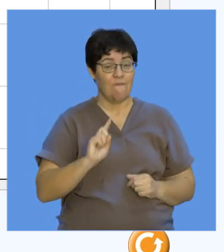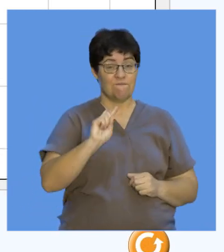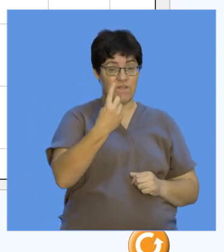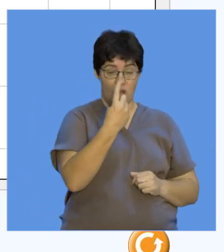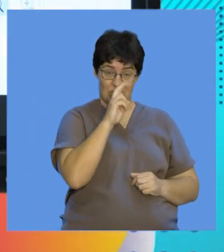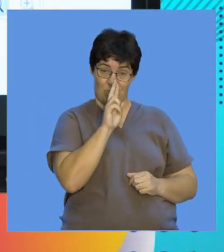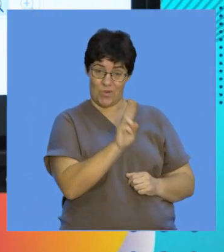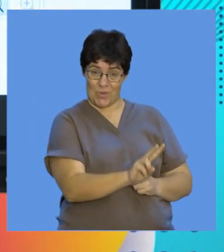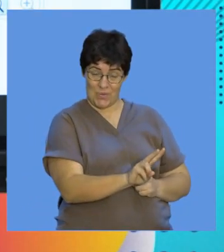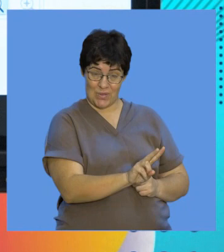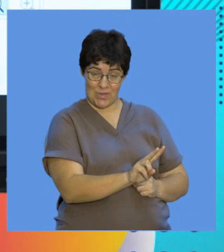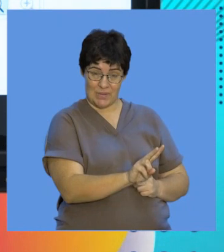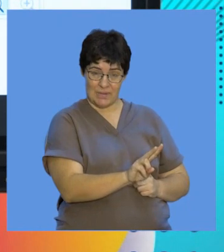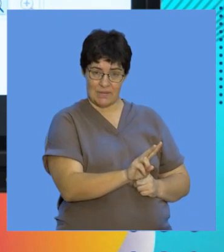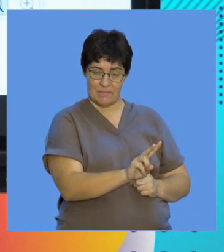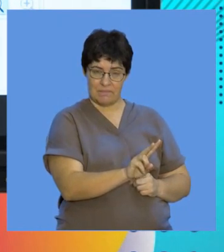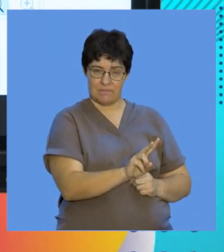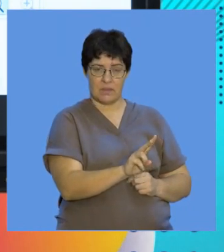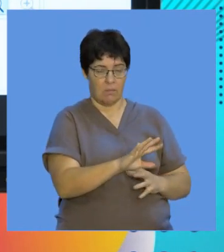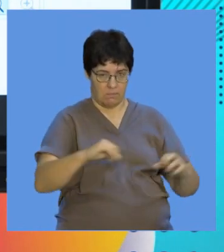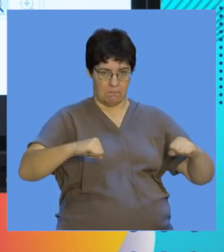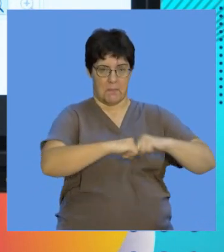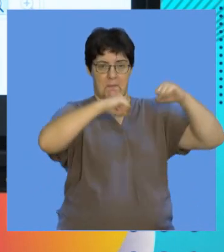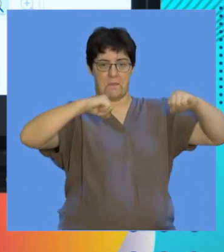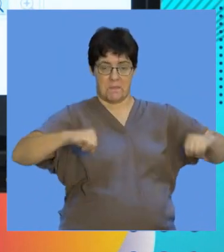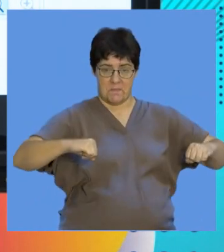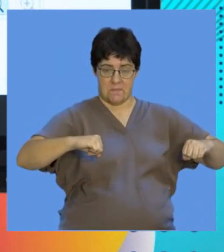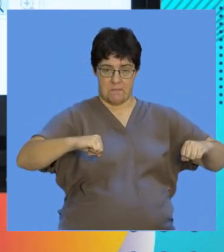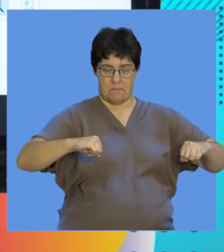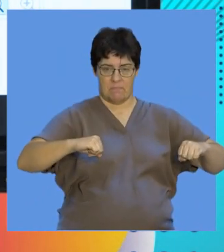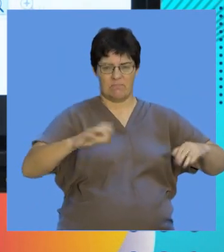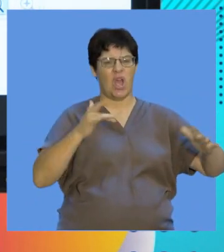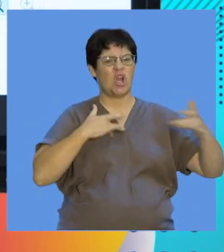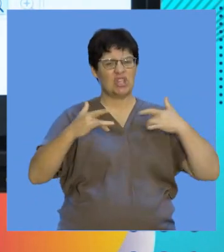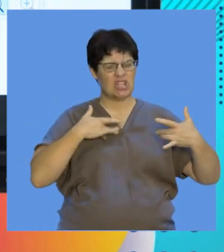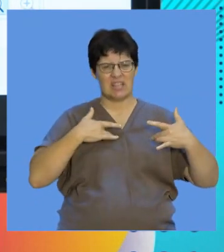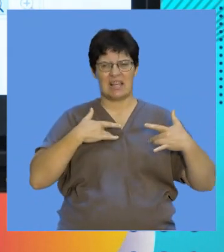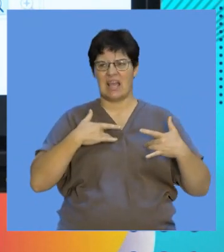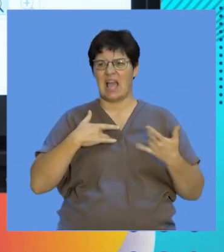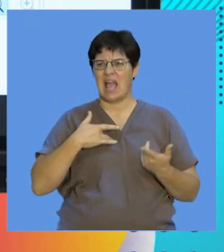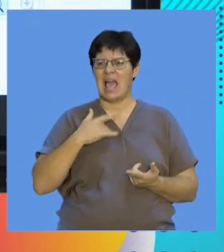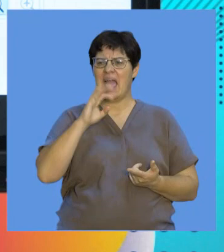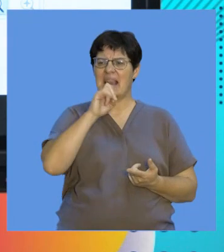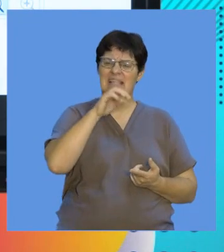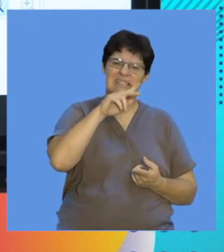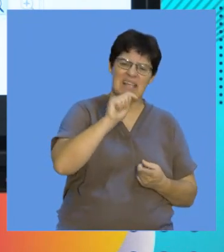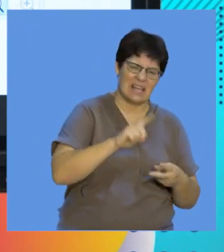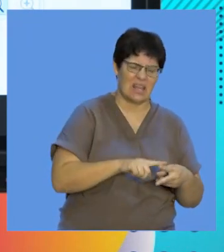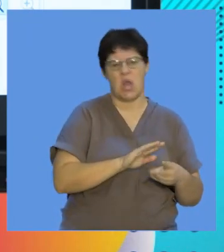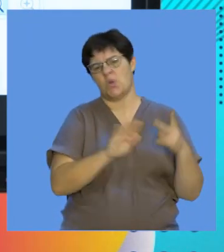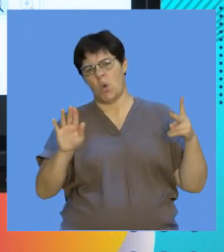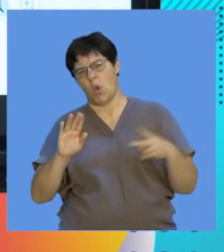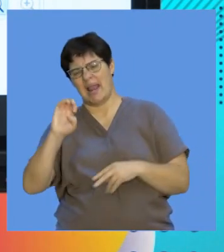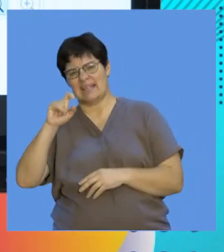looking at was they bounced off each other. Don't worry about the elastic, inelastic at the top there, okay? We'll deal with that next